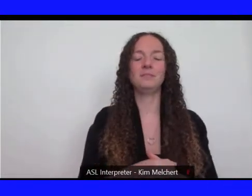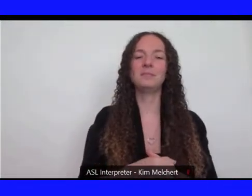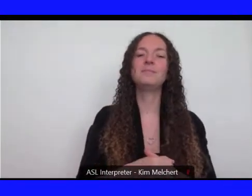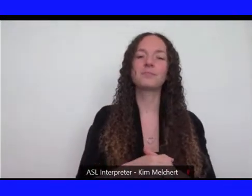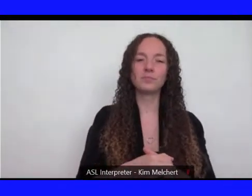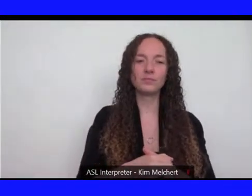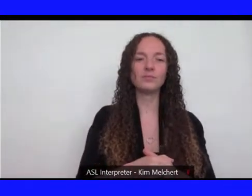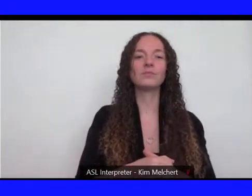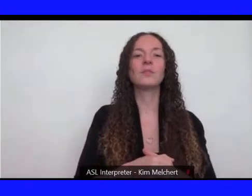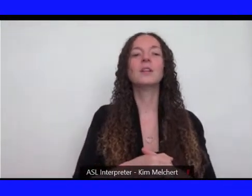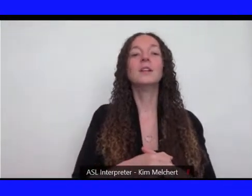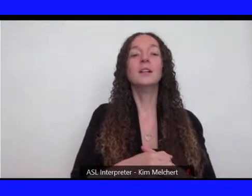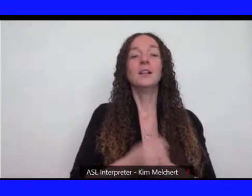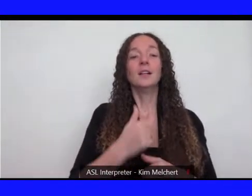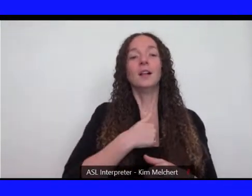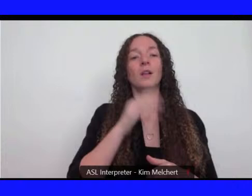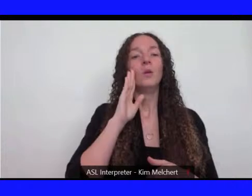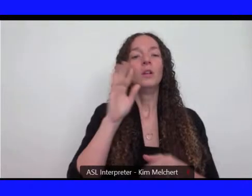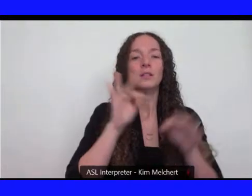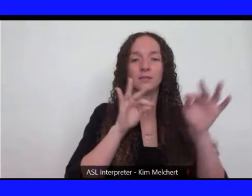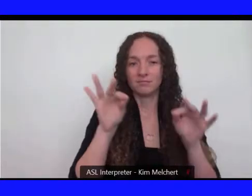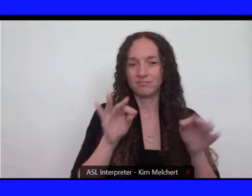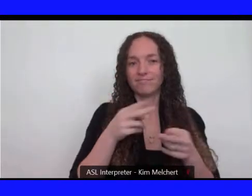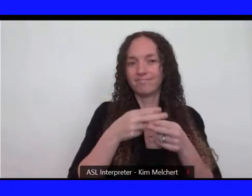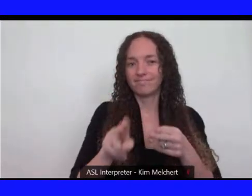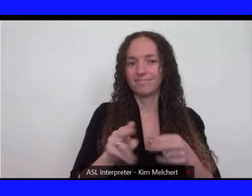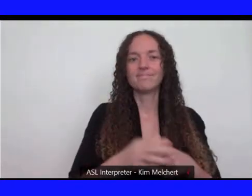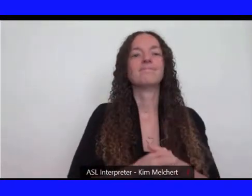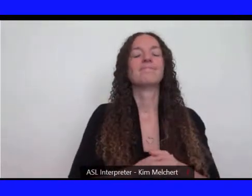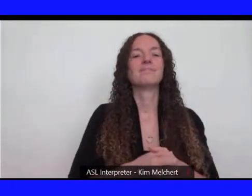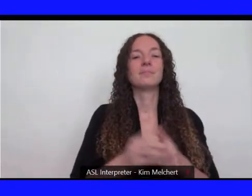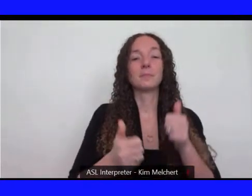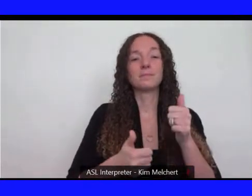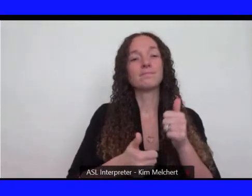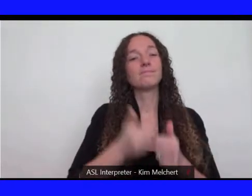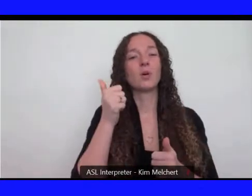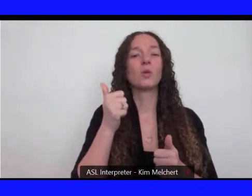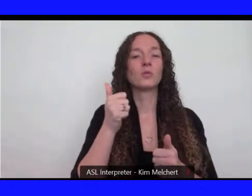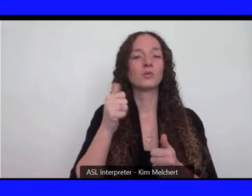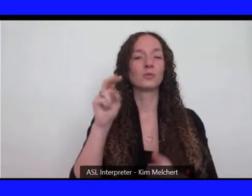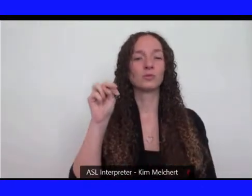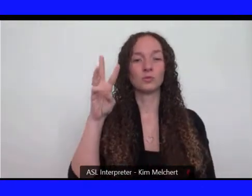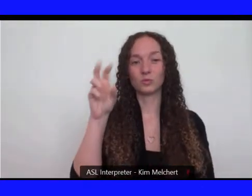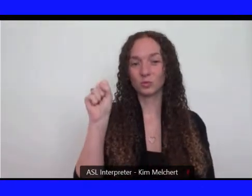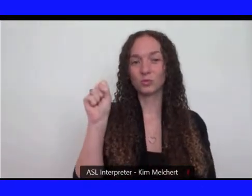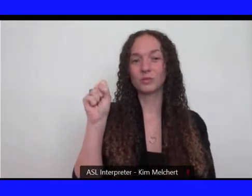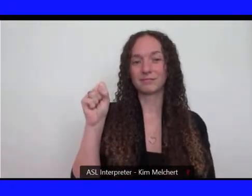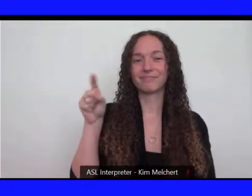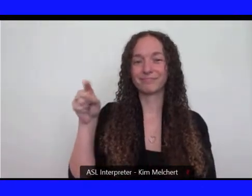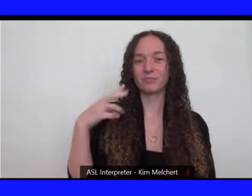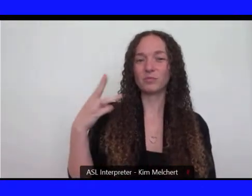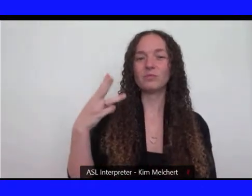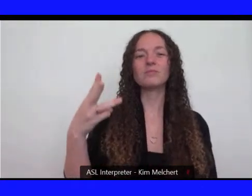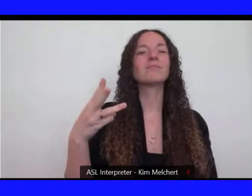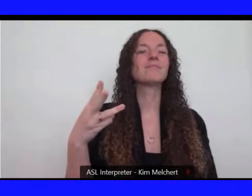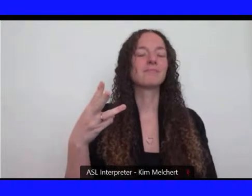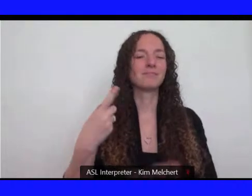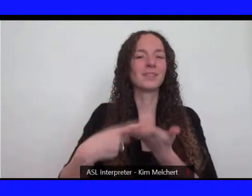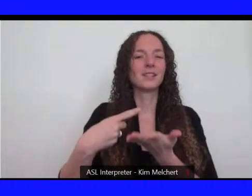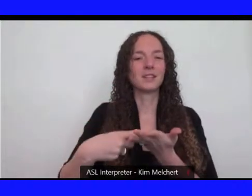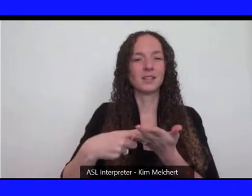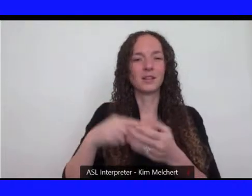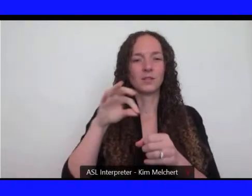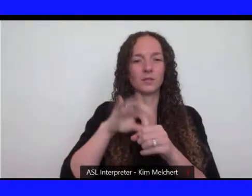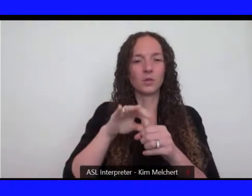have seen, we had a lovely press event outside of Bellevue yesterday afternoon. Their support has helped us get approval